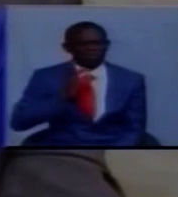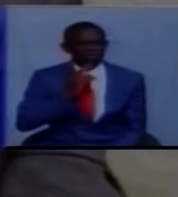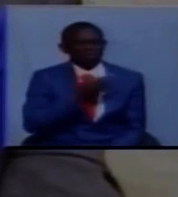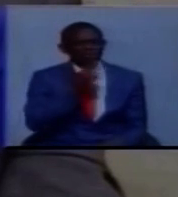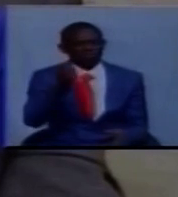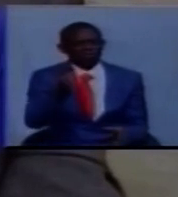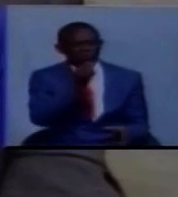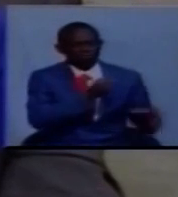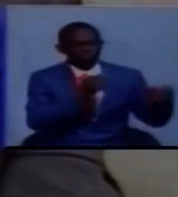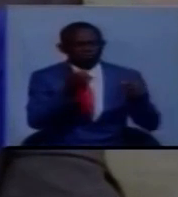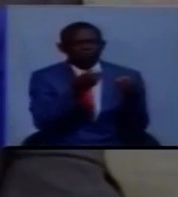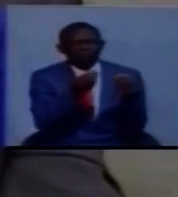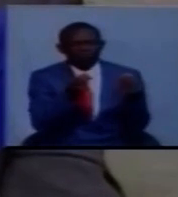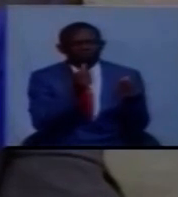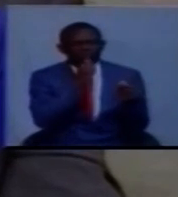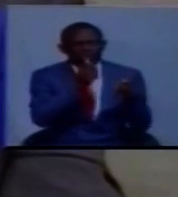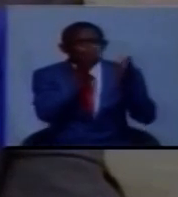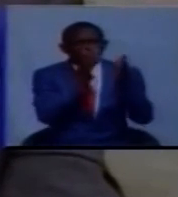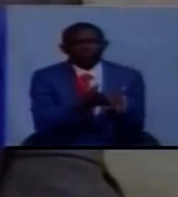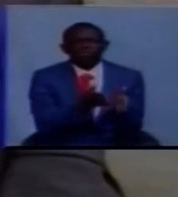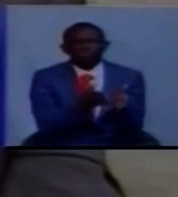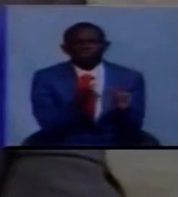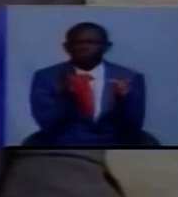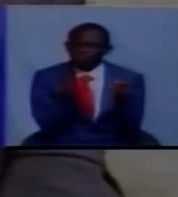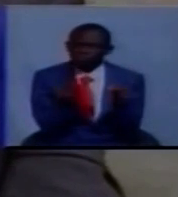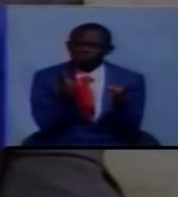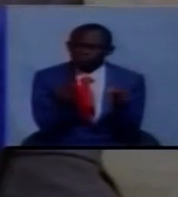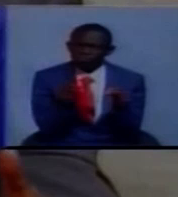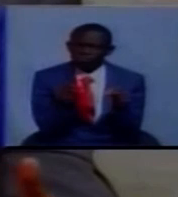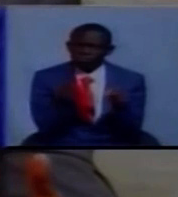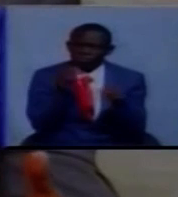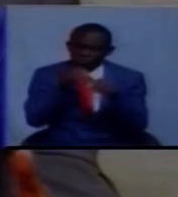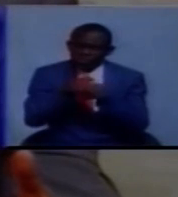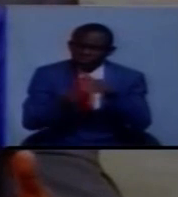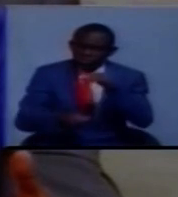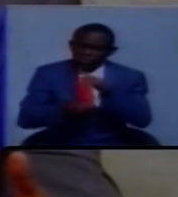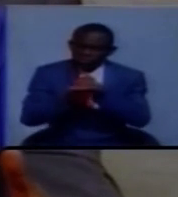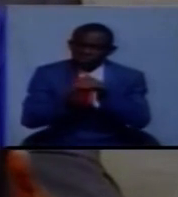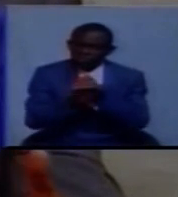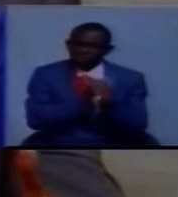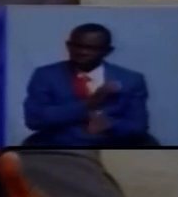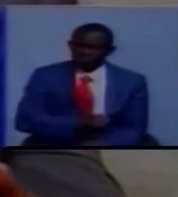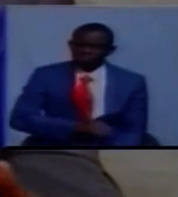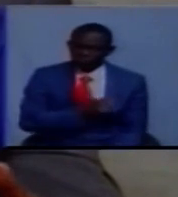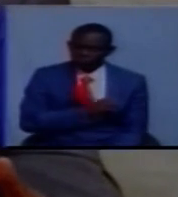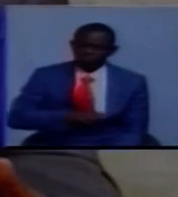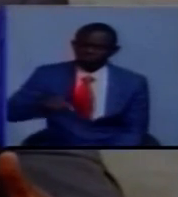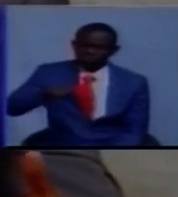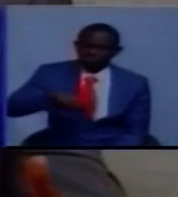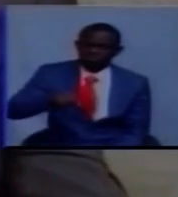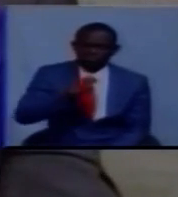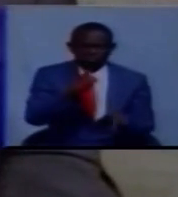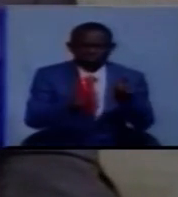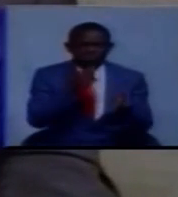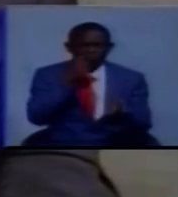You employ people, particularly in the private sectors. They say that's why even in the government now there is